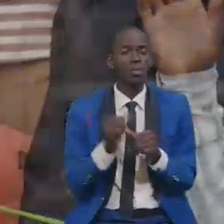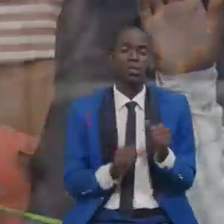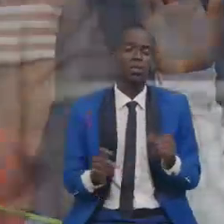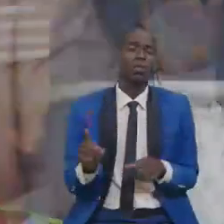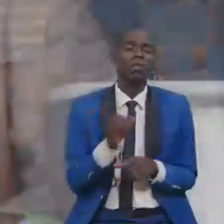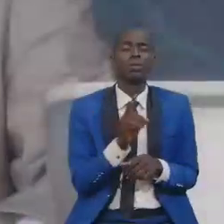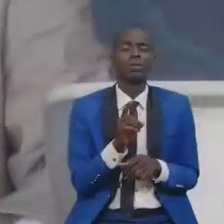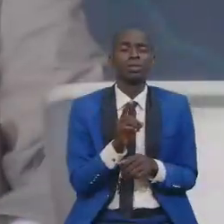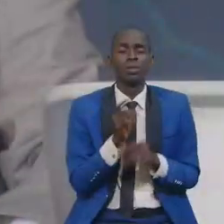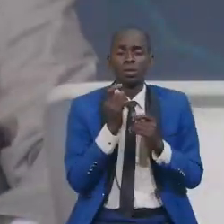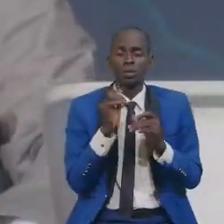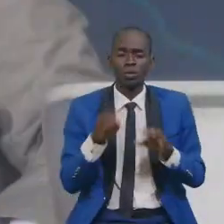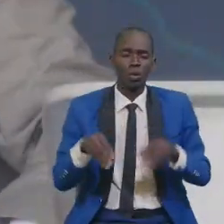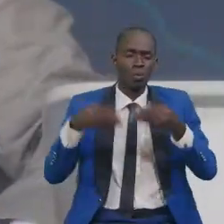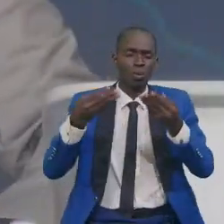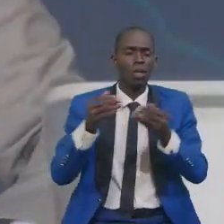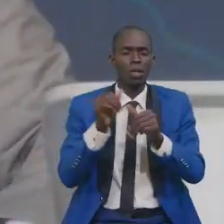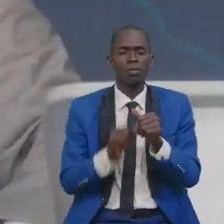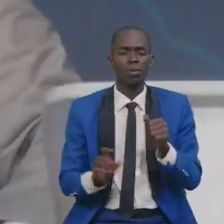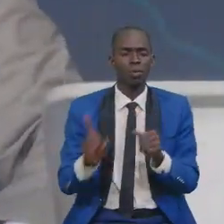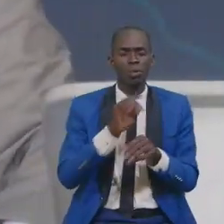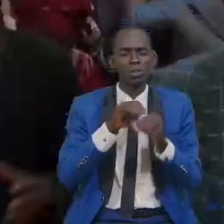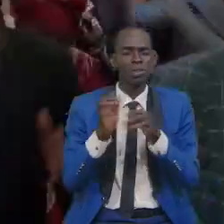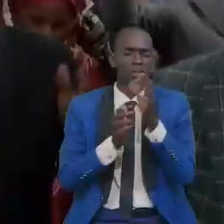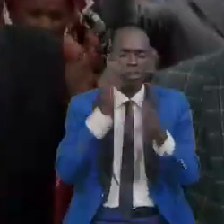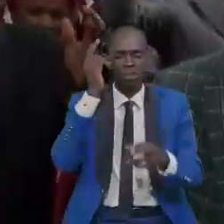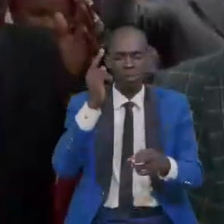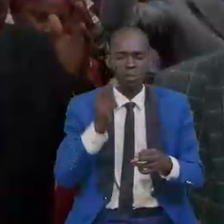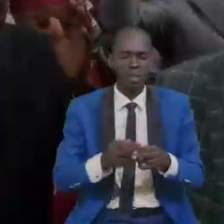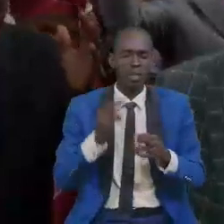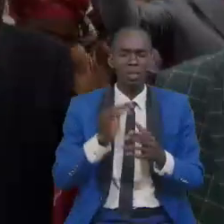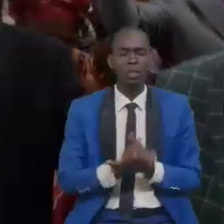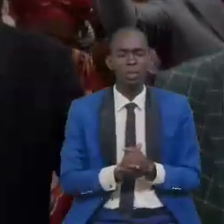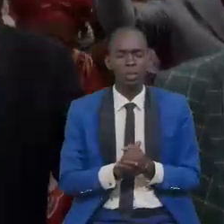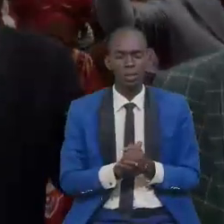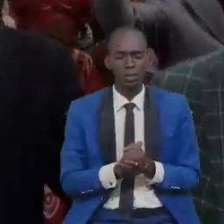Supply everyone in Jesus name